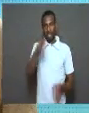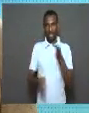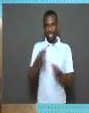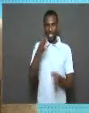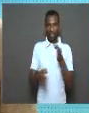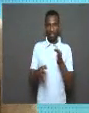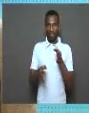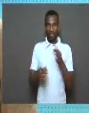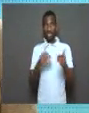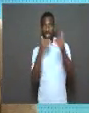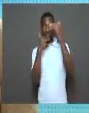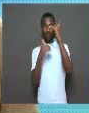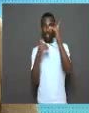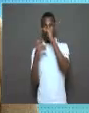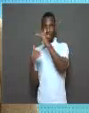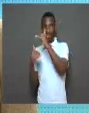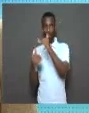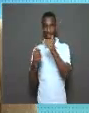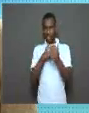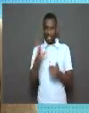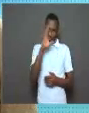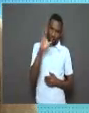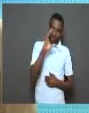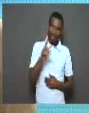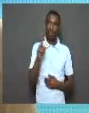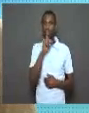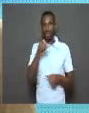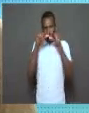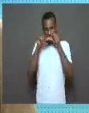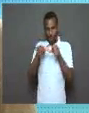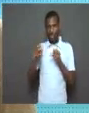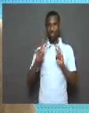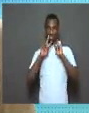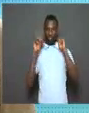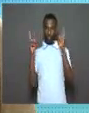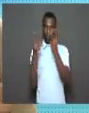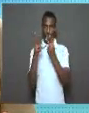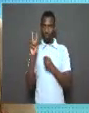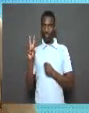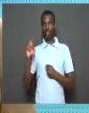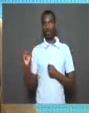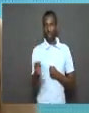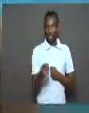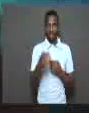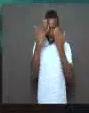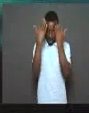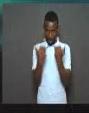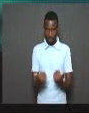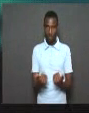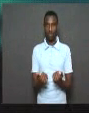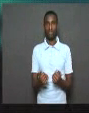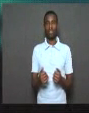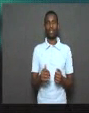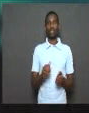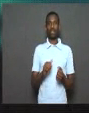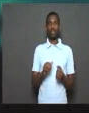If the quantity we are seeking is constant volume, then